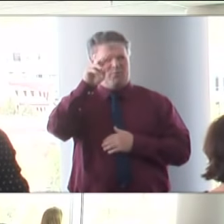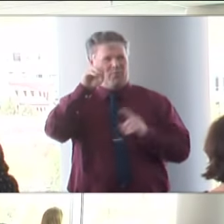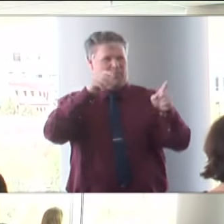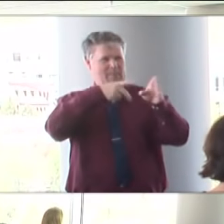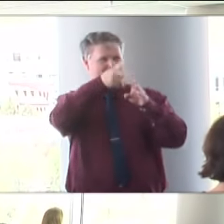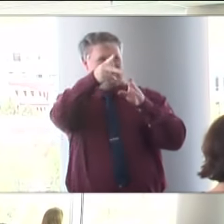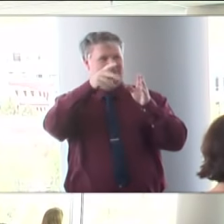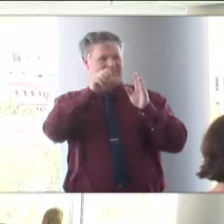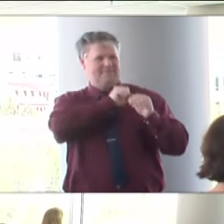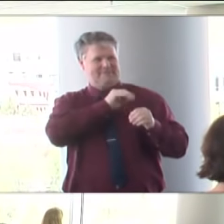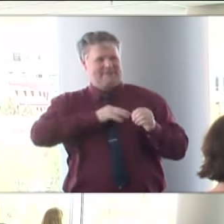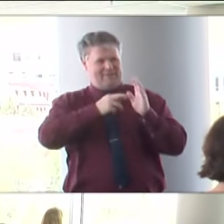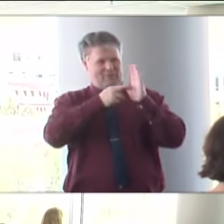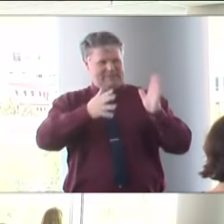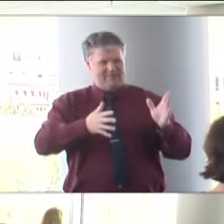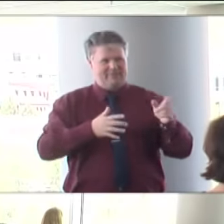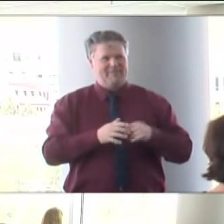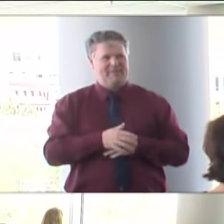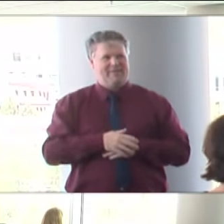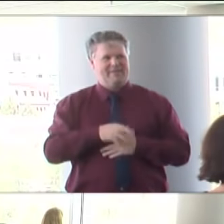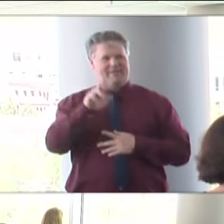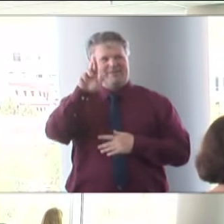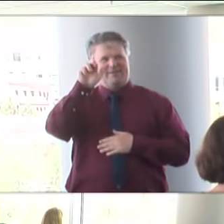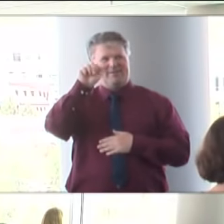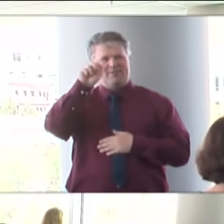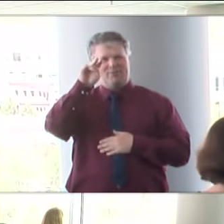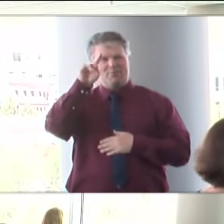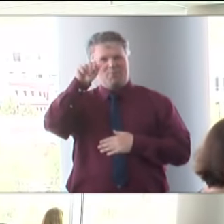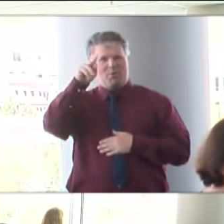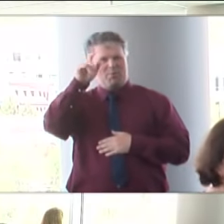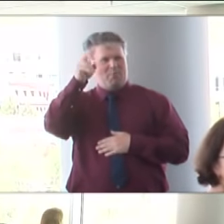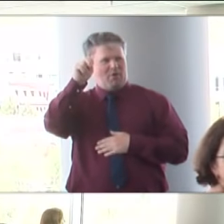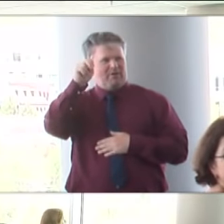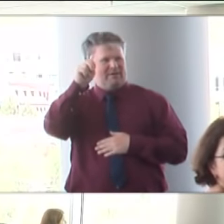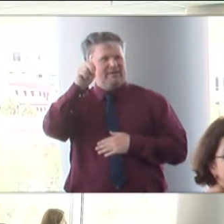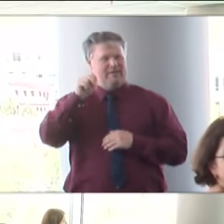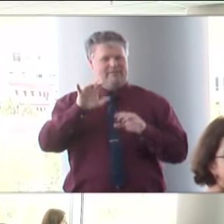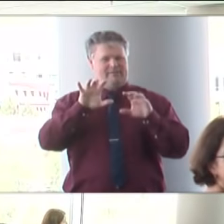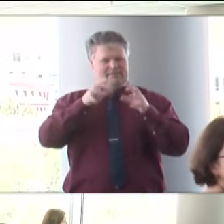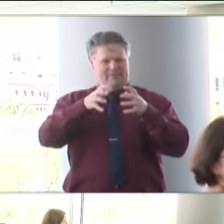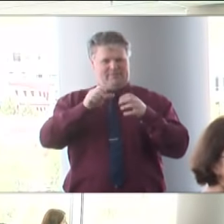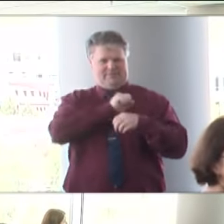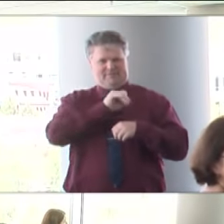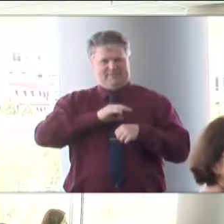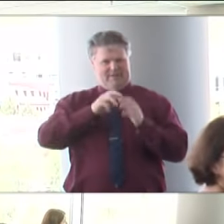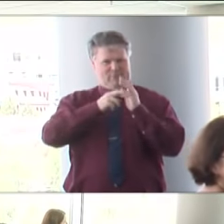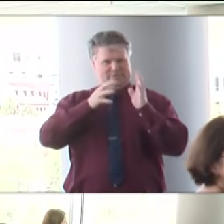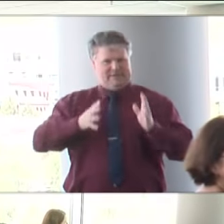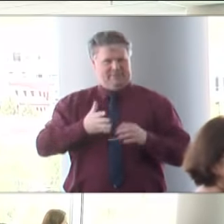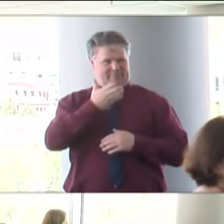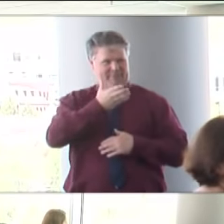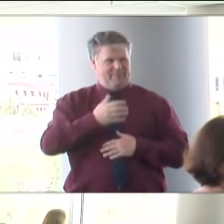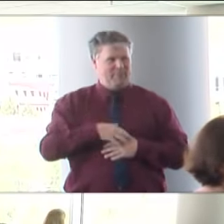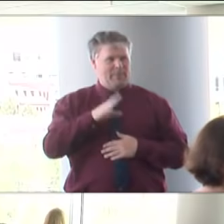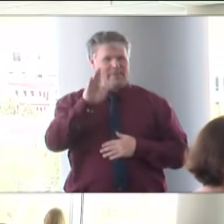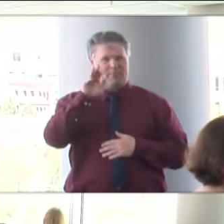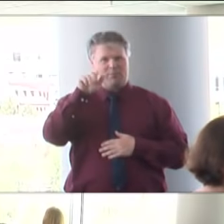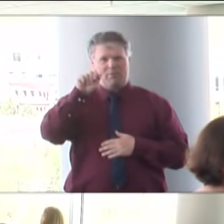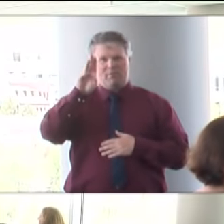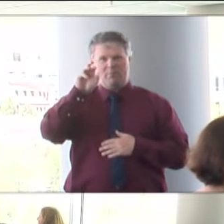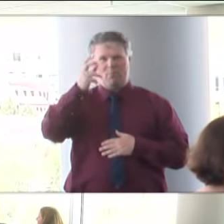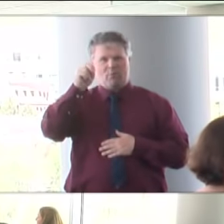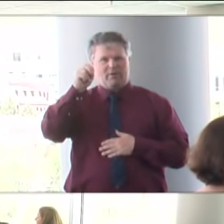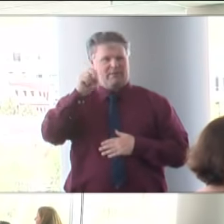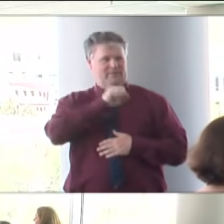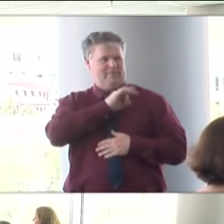Representative. Ramona Martin, Classified Staff Representative. Barbara Morgan,